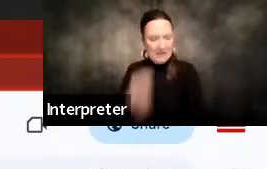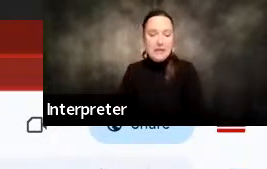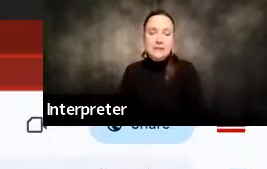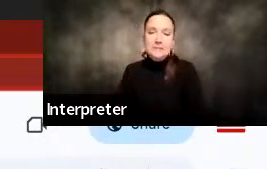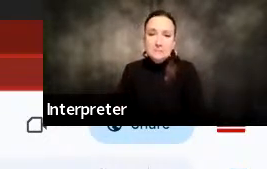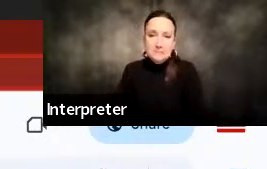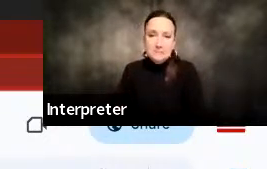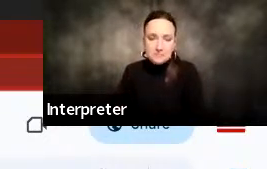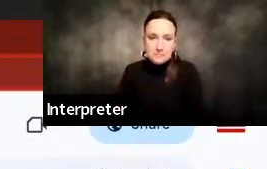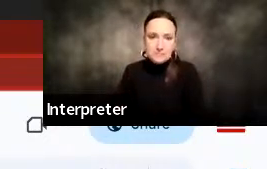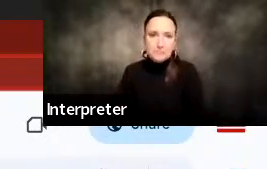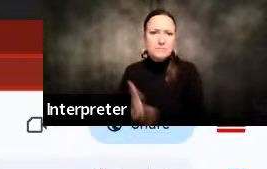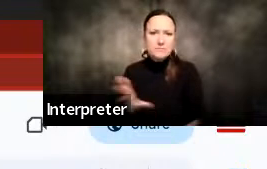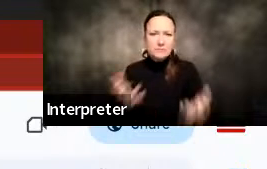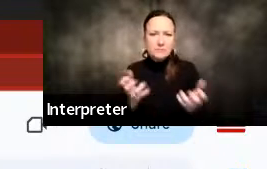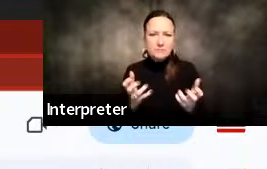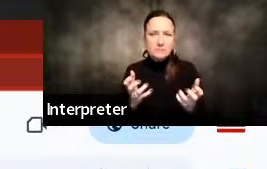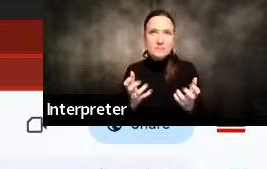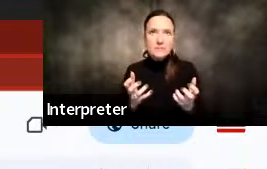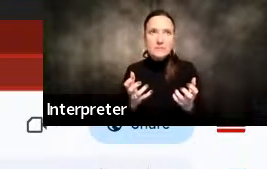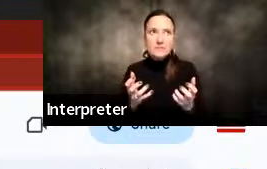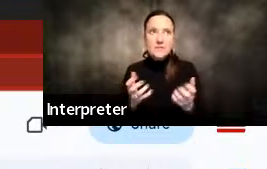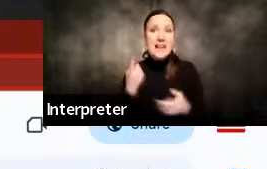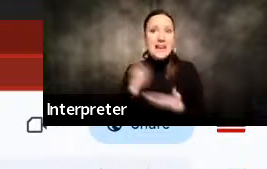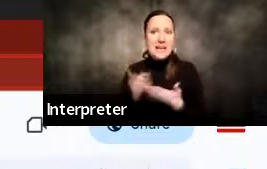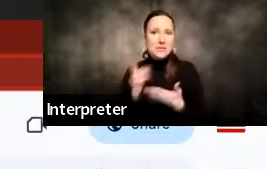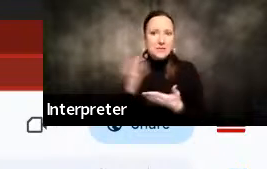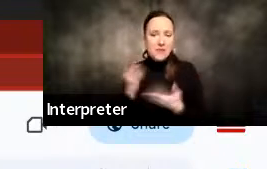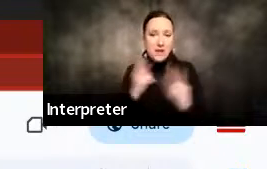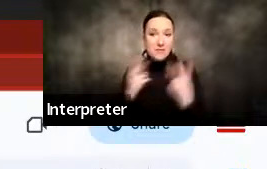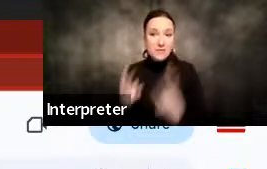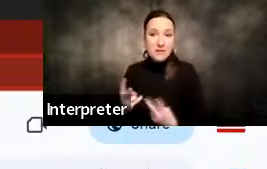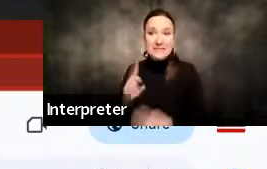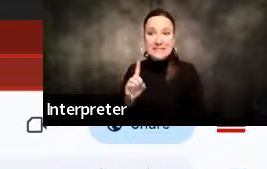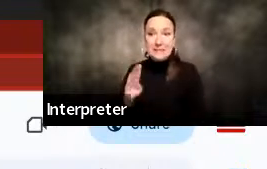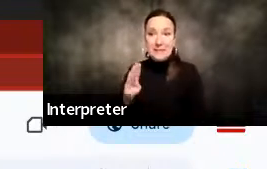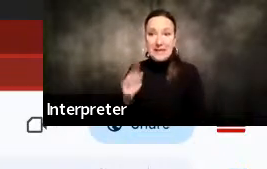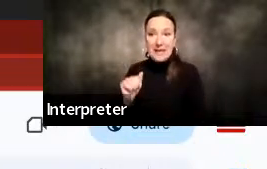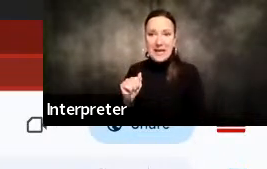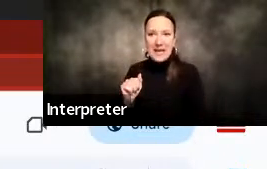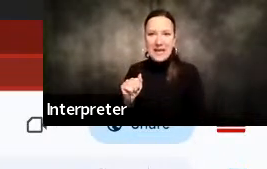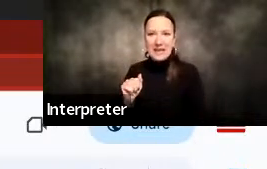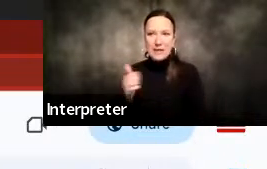I want to go visit, on Friday, I want to visit the DBH mobile unit.